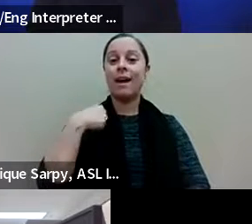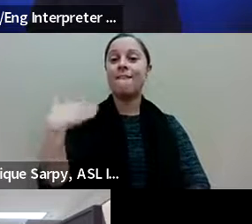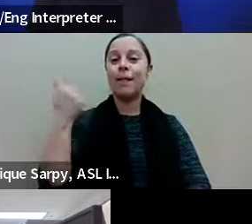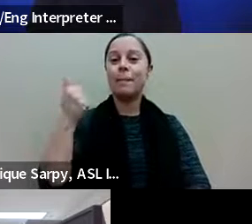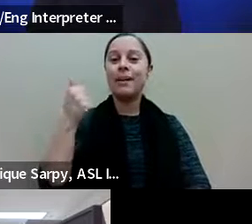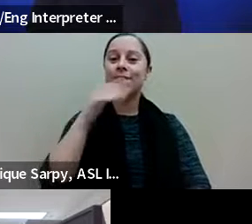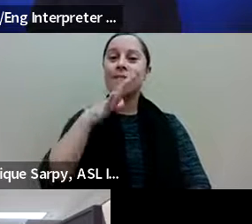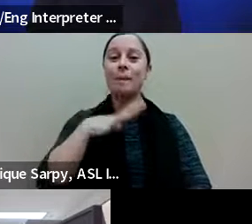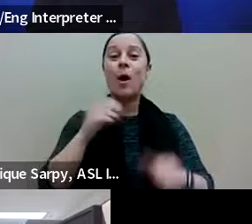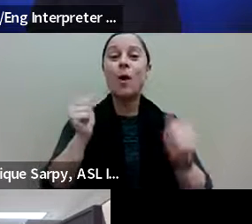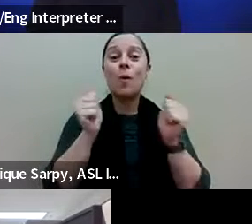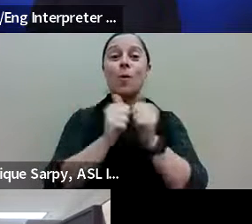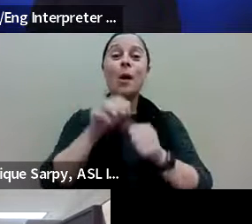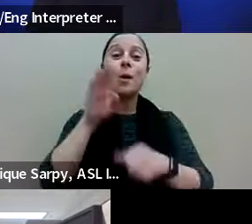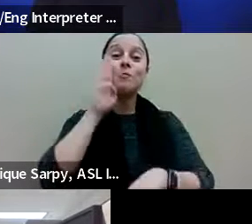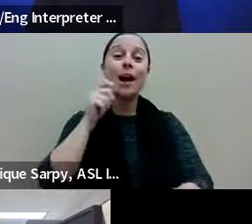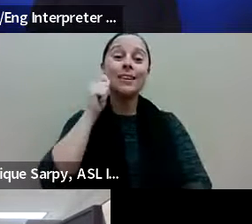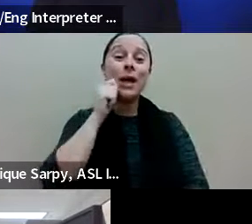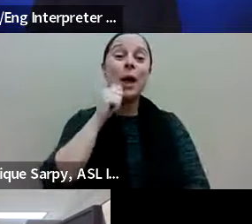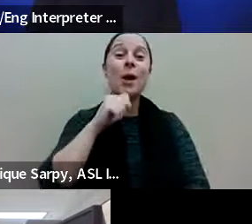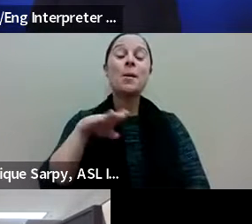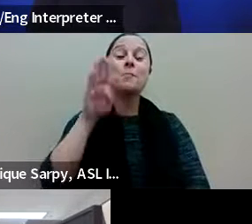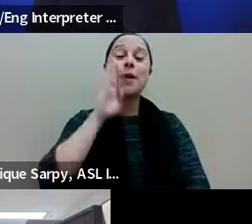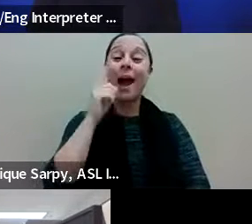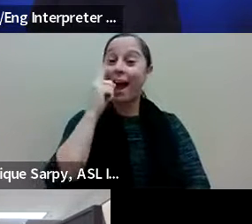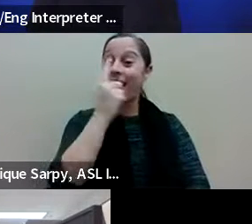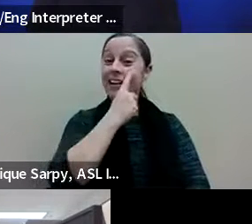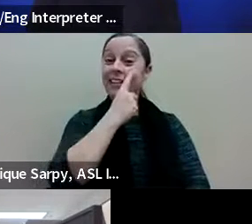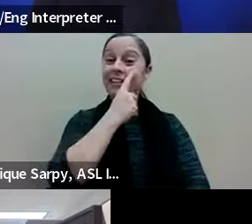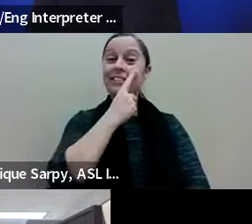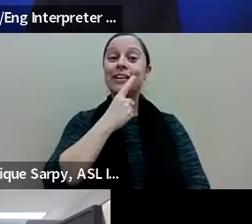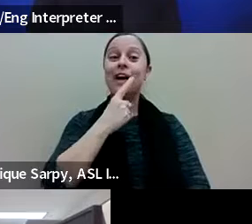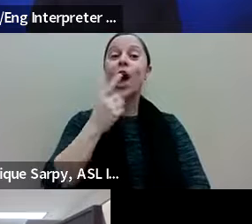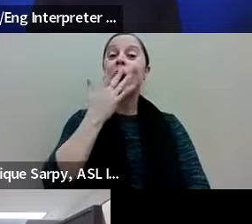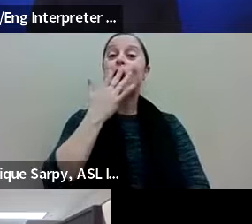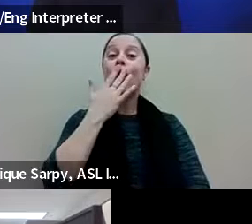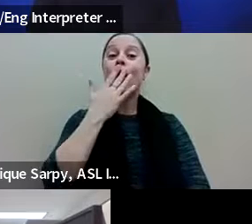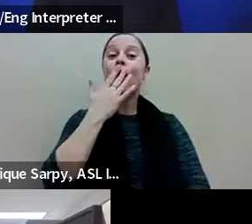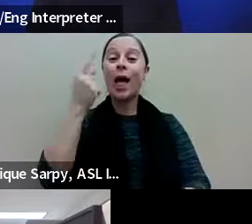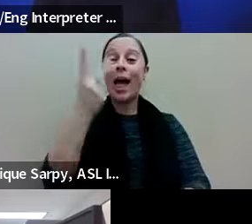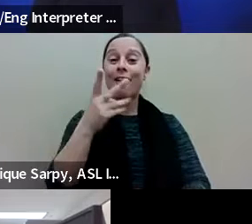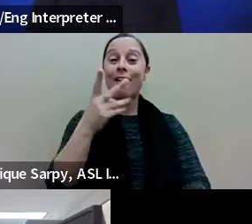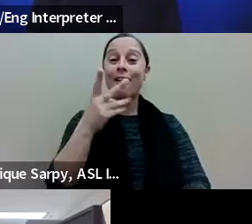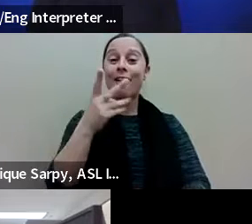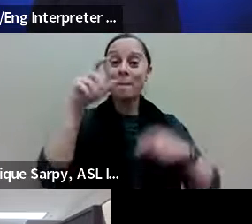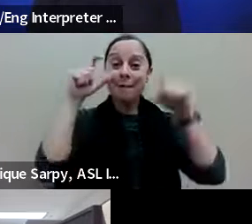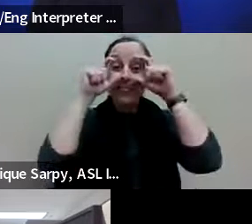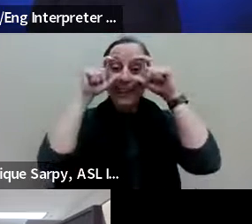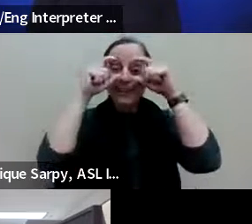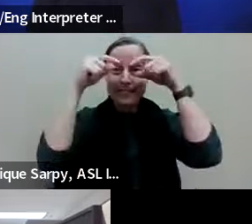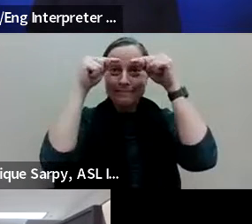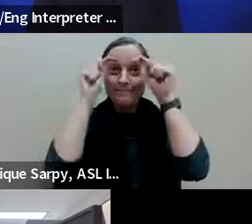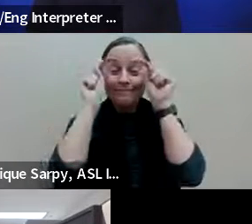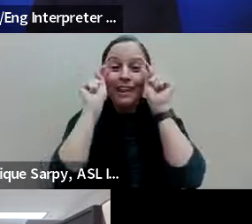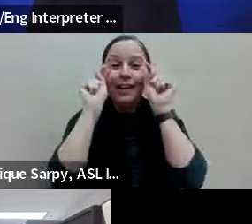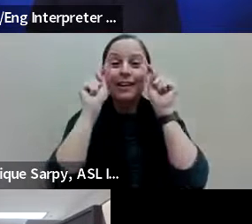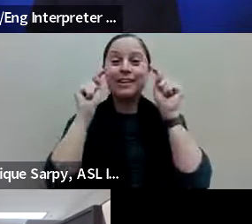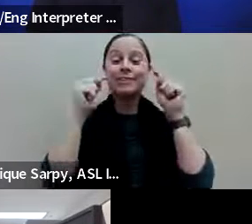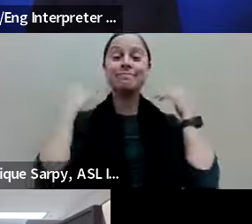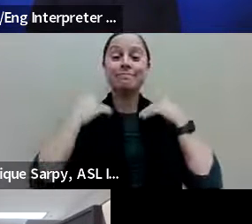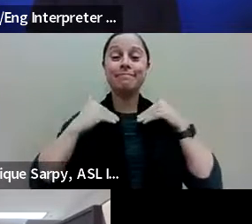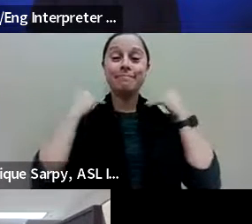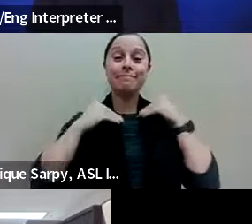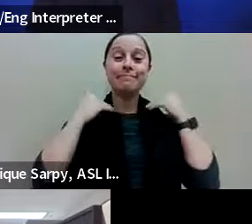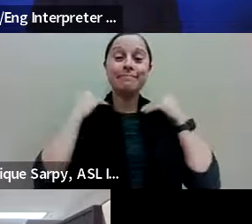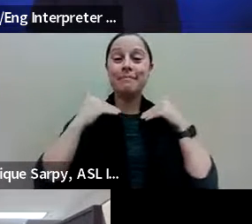female with brown skin, brown eyes, wearing colorful half-rimmed glasses, and I have shoulder-length black hair streaked with